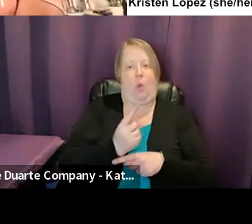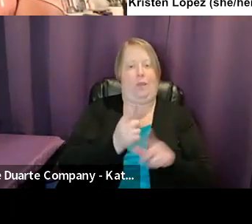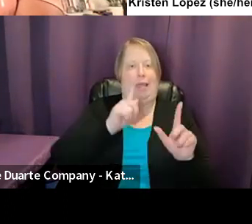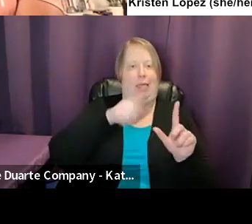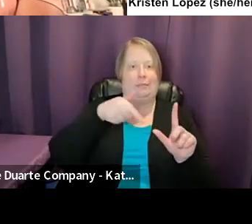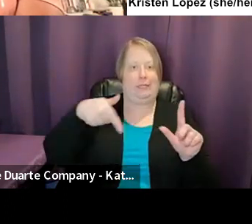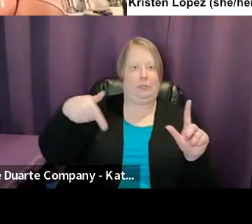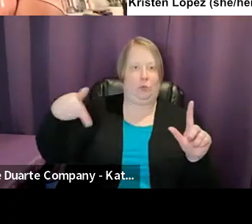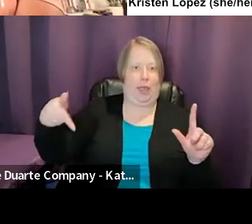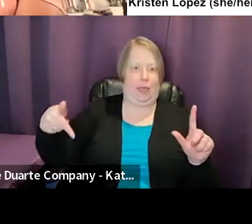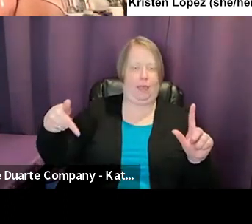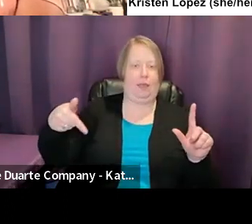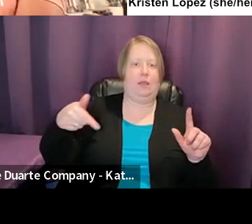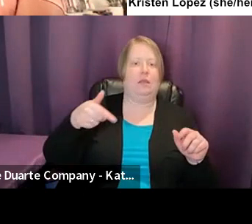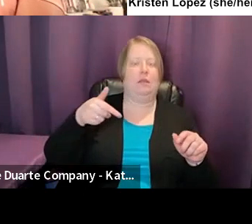LGBTQIA